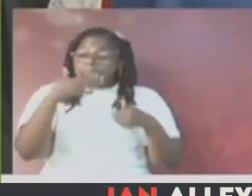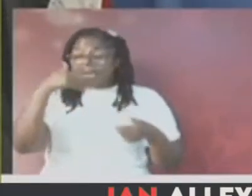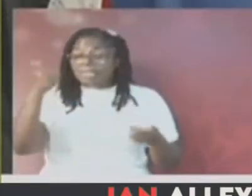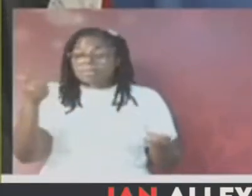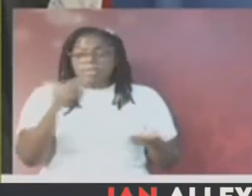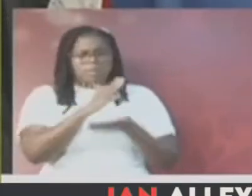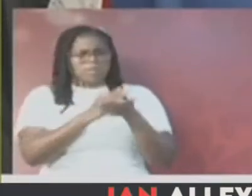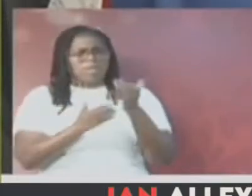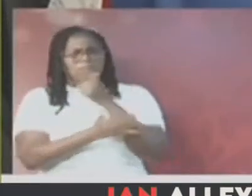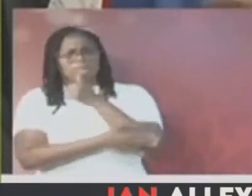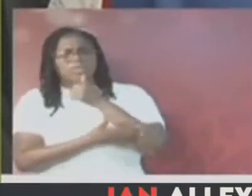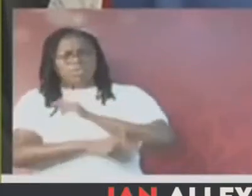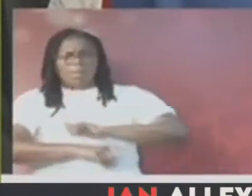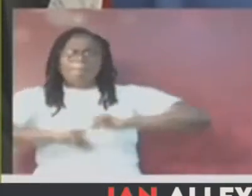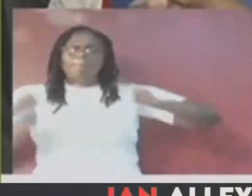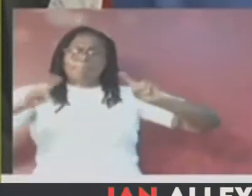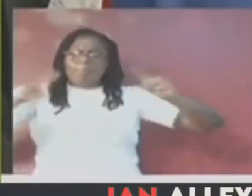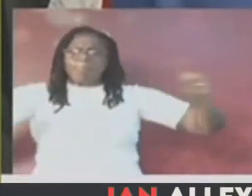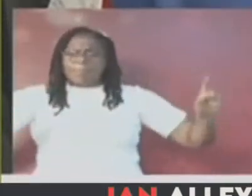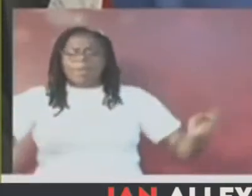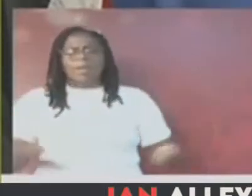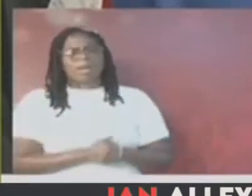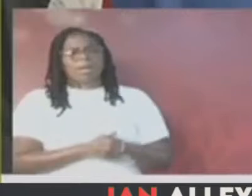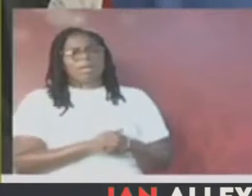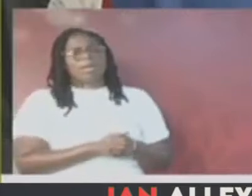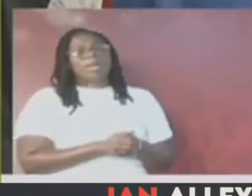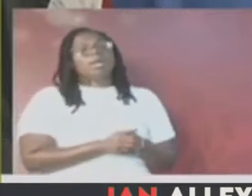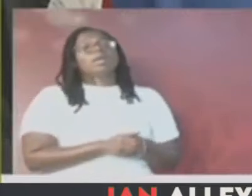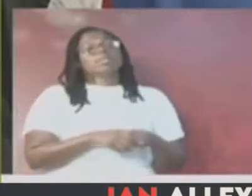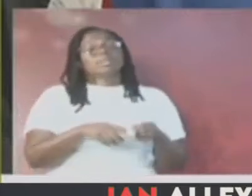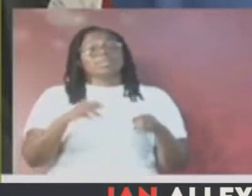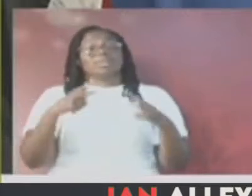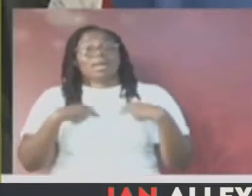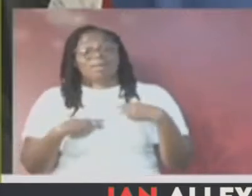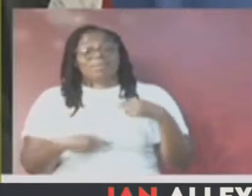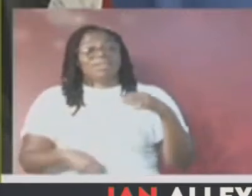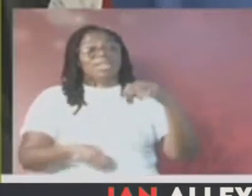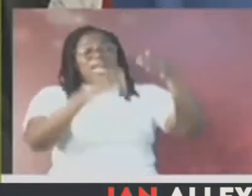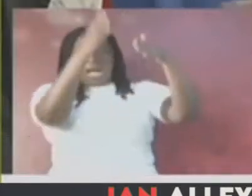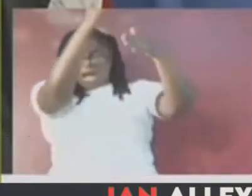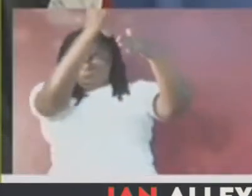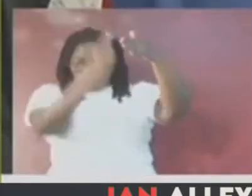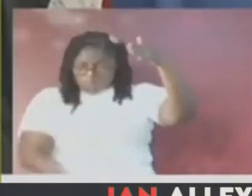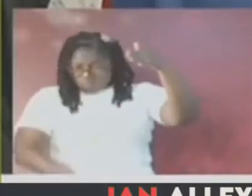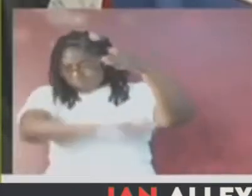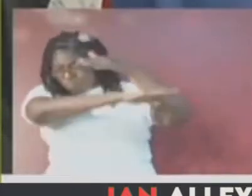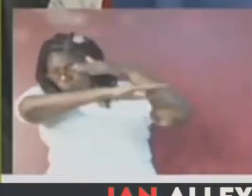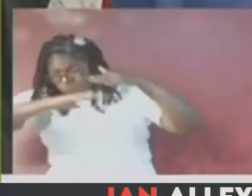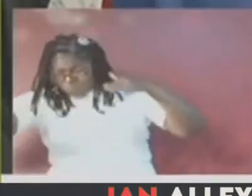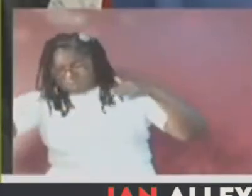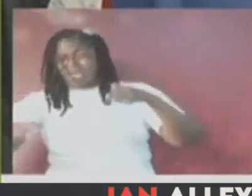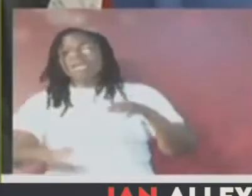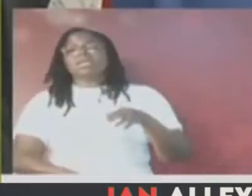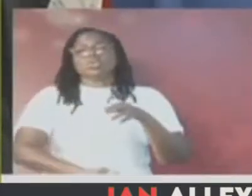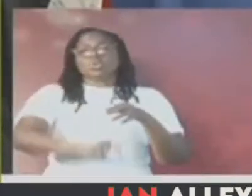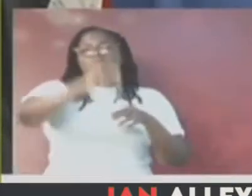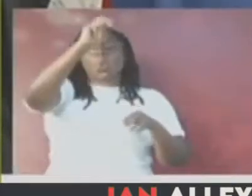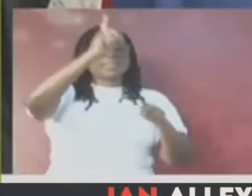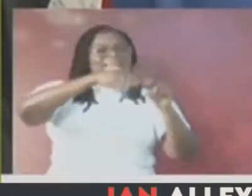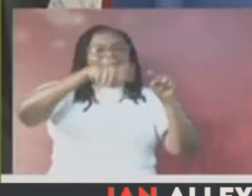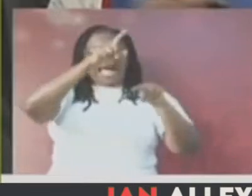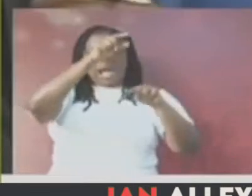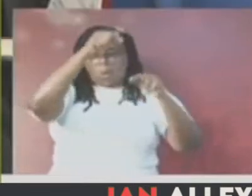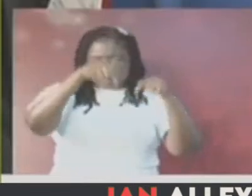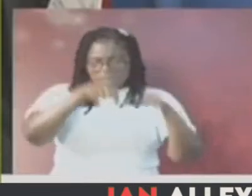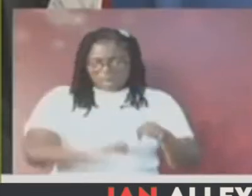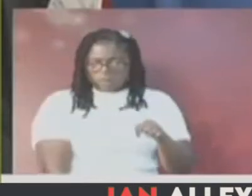larger, they had drawn lines between east and west, north and south, to prevent you from, Australia is a continent.